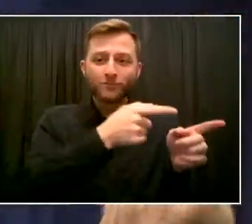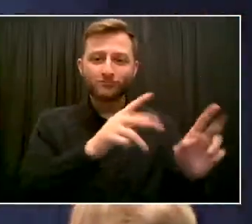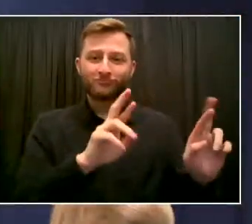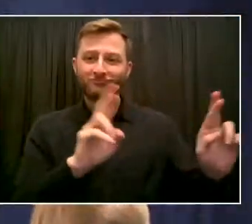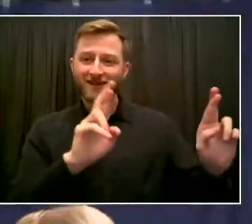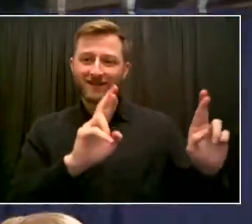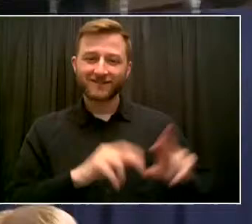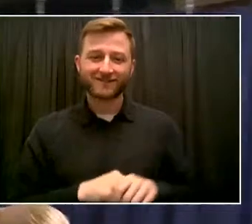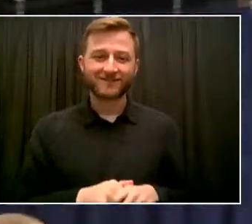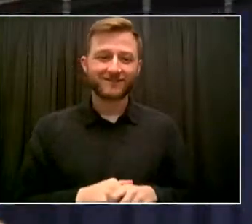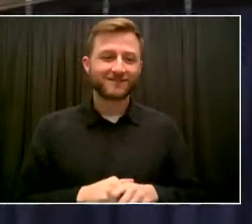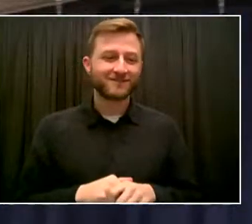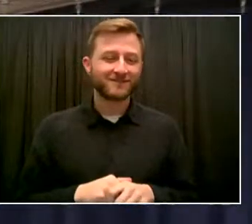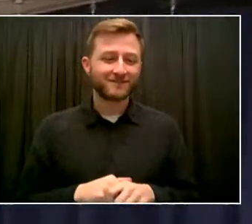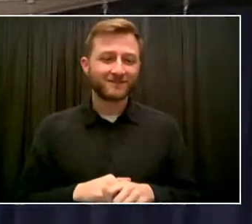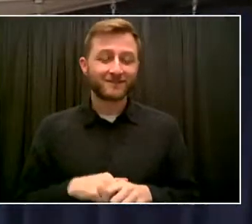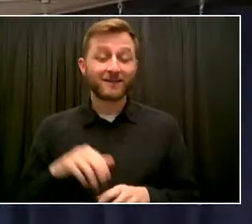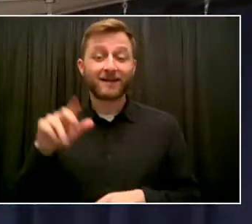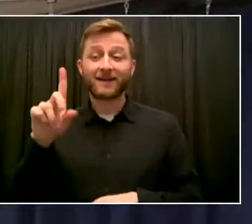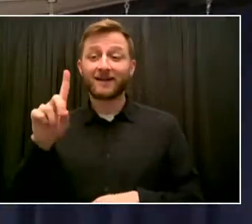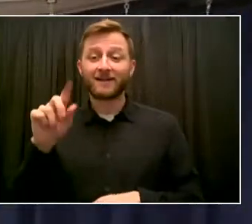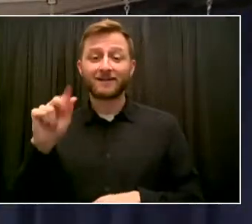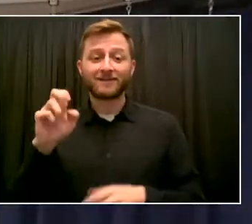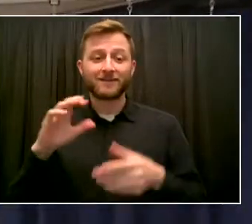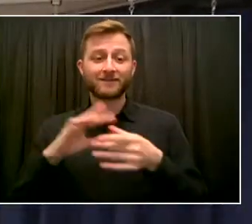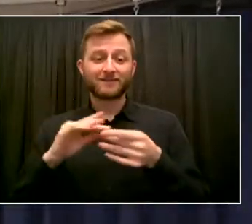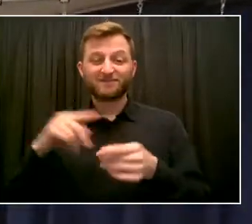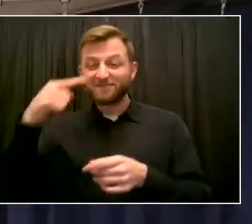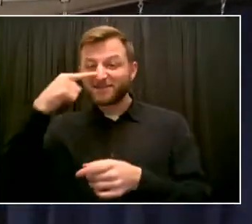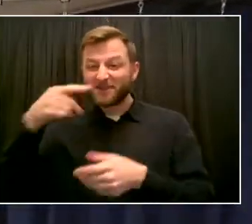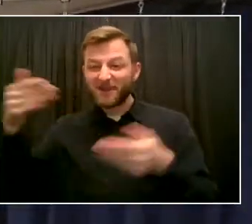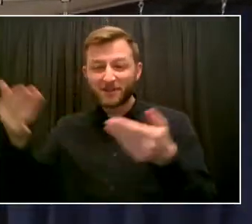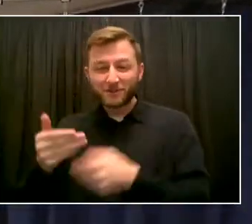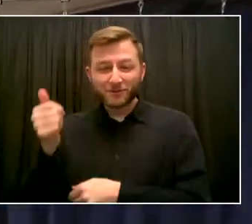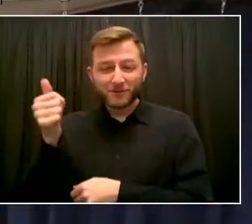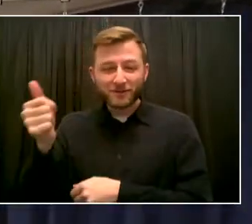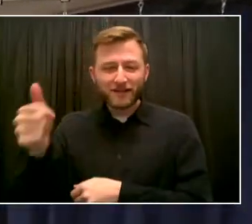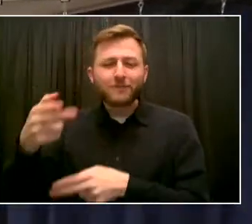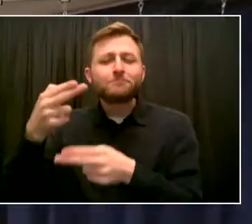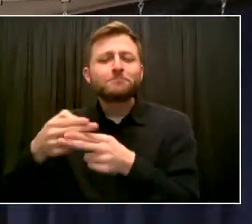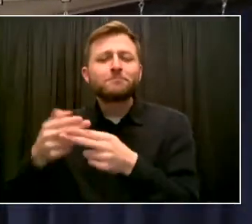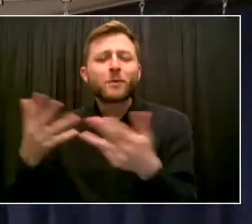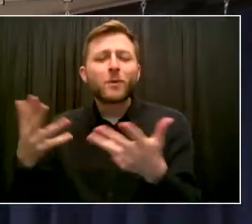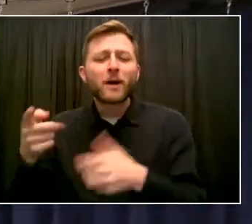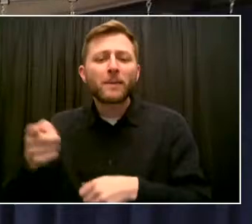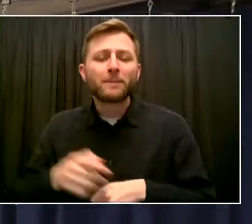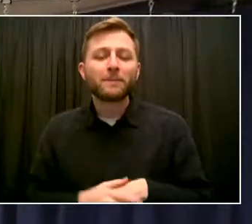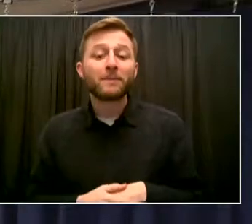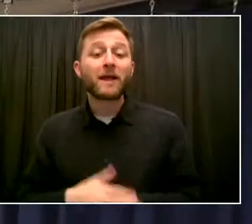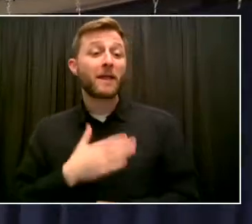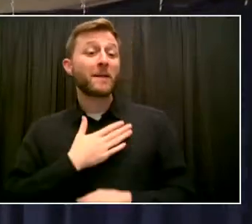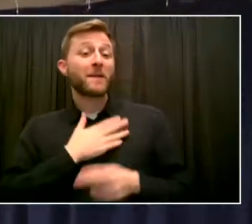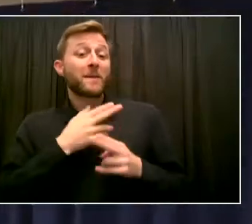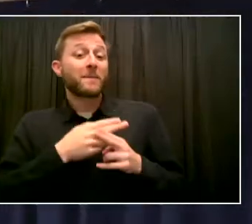All right. Please introduce yourselves to start. What's your name? My name is Taylor,